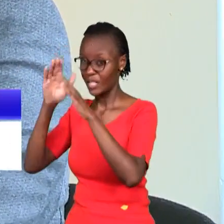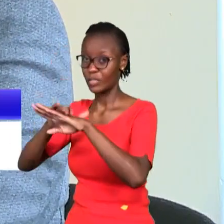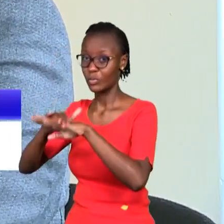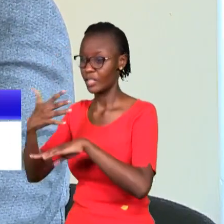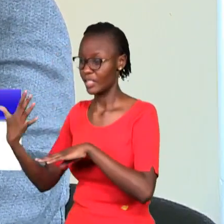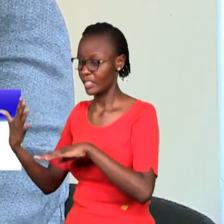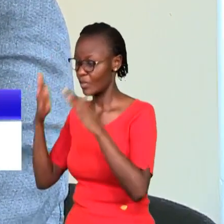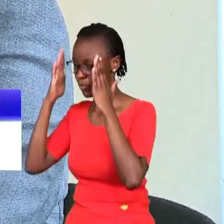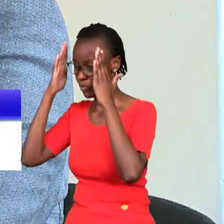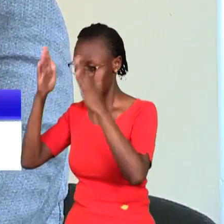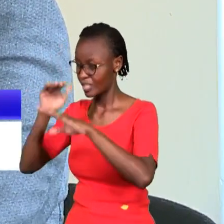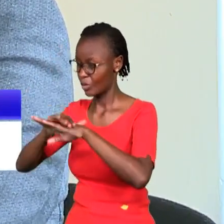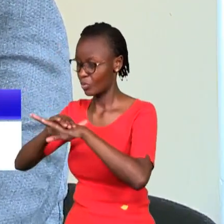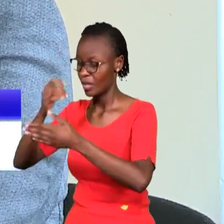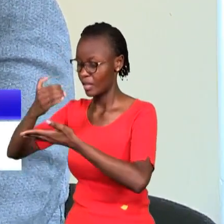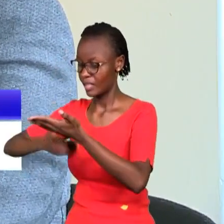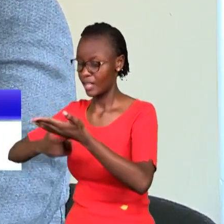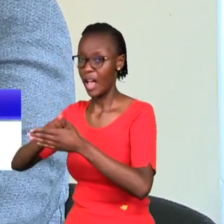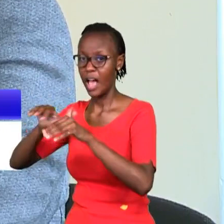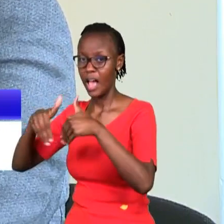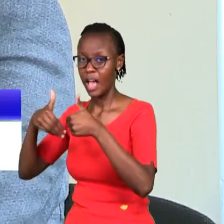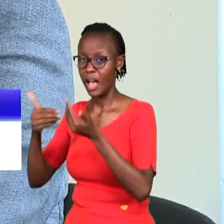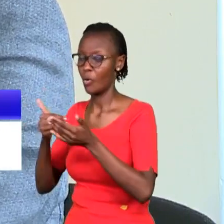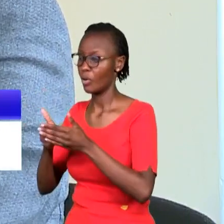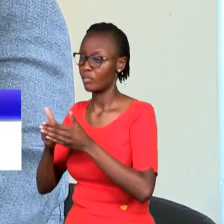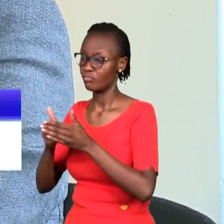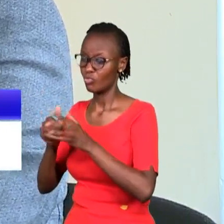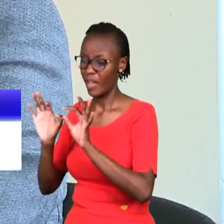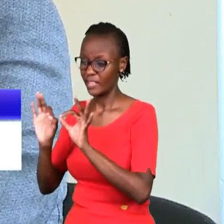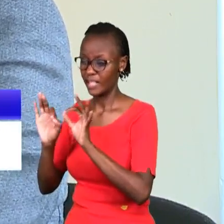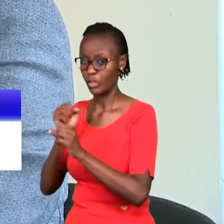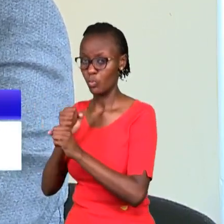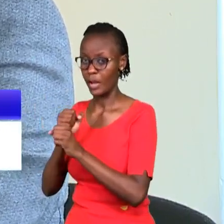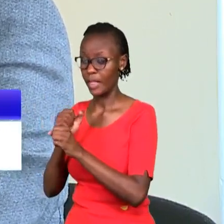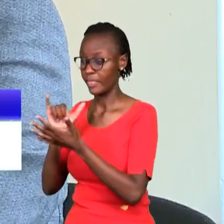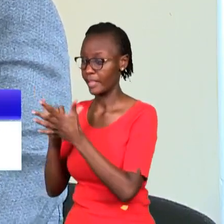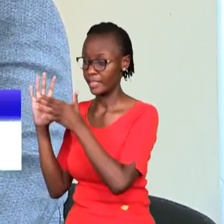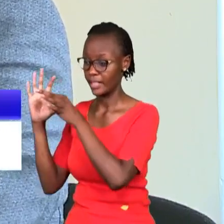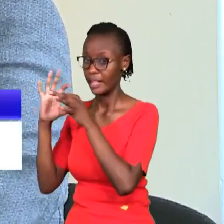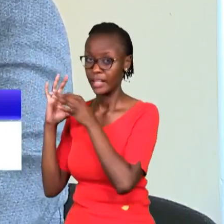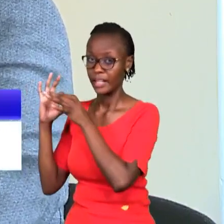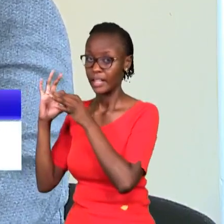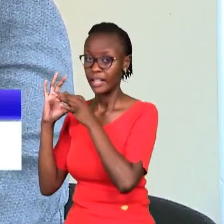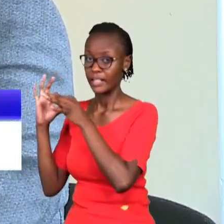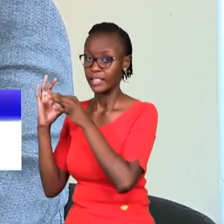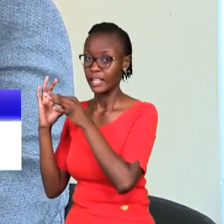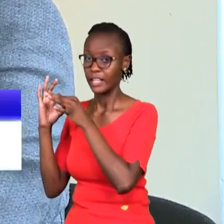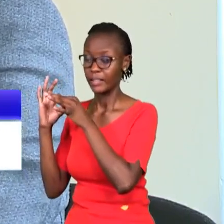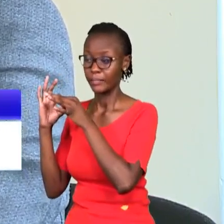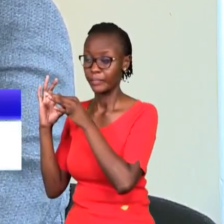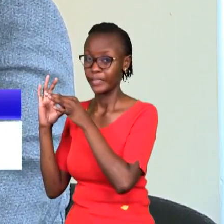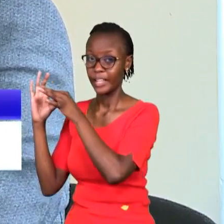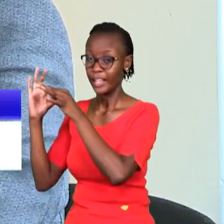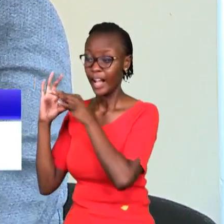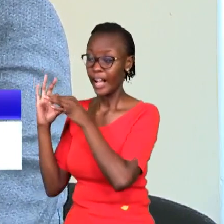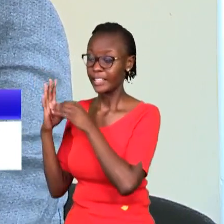right pricing, right operational excellence. And it's a culture that everything is very measurable.